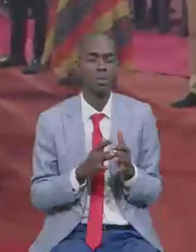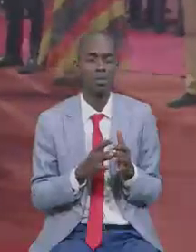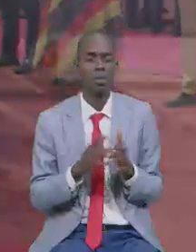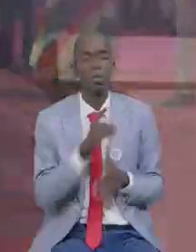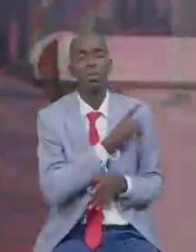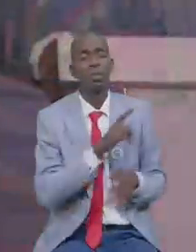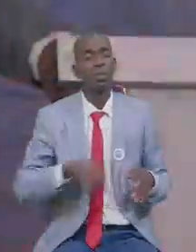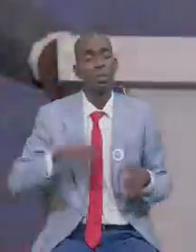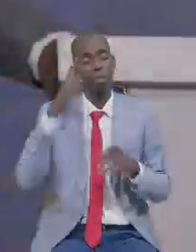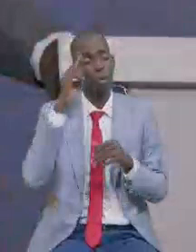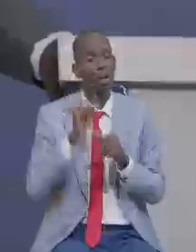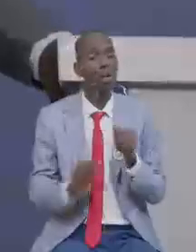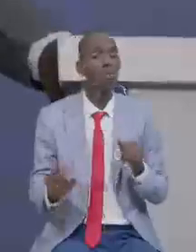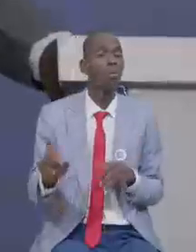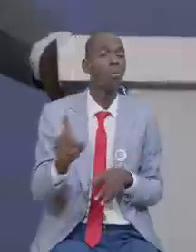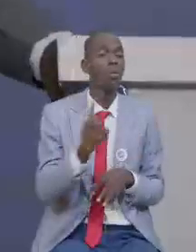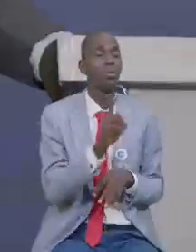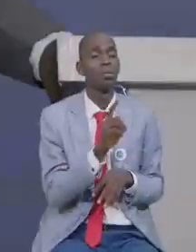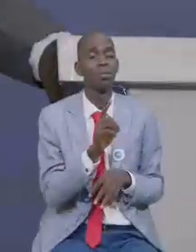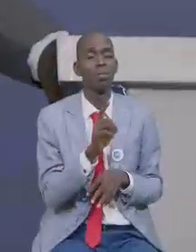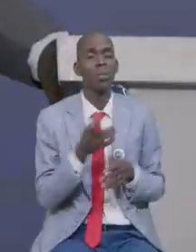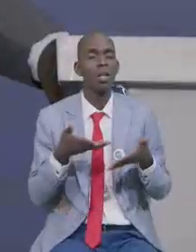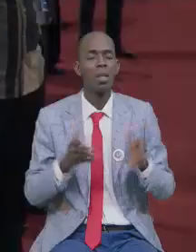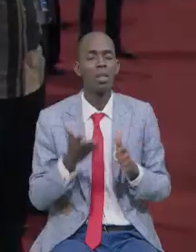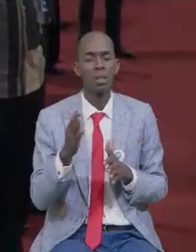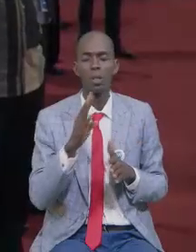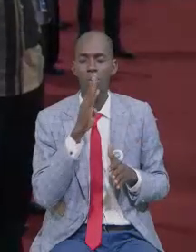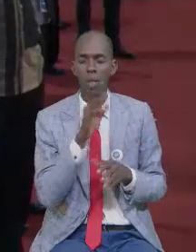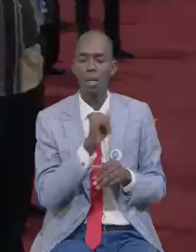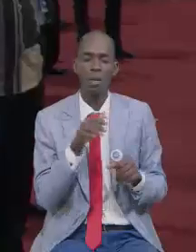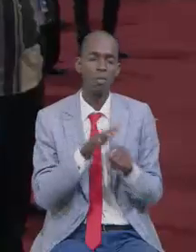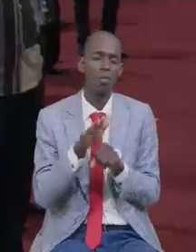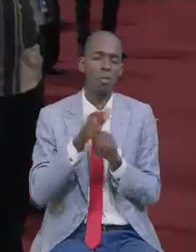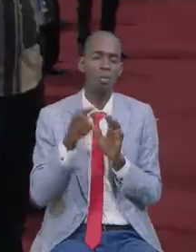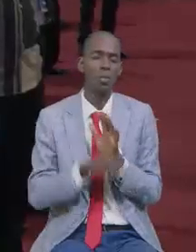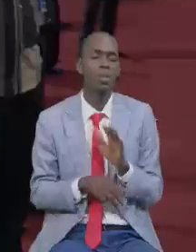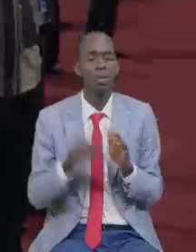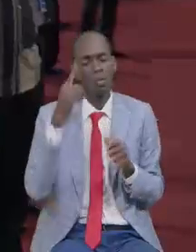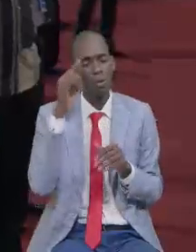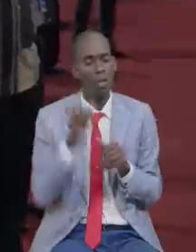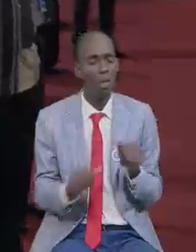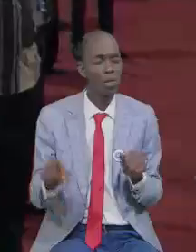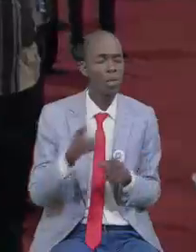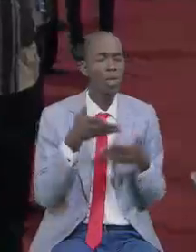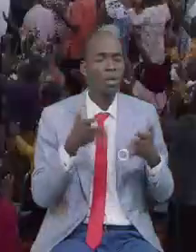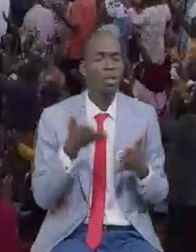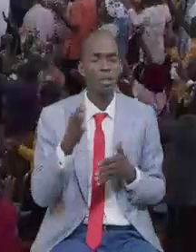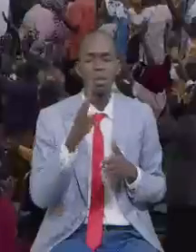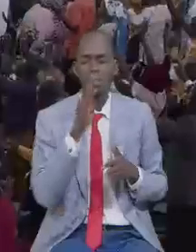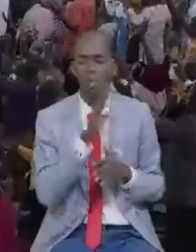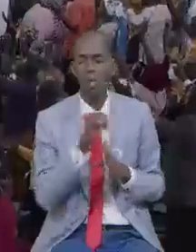for everyone, let there be fulfillment. Everyone, let there be